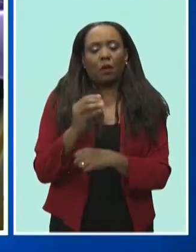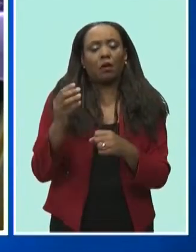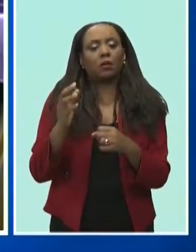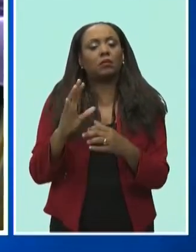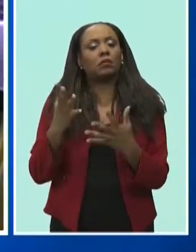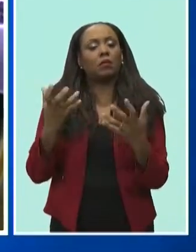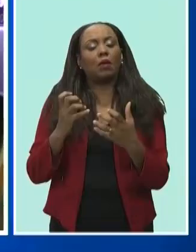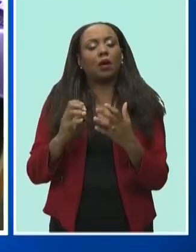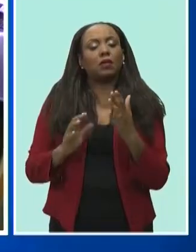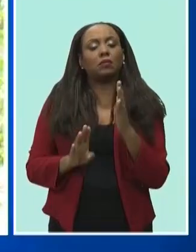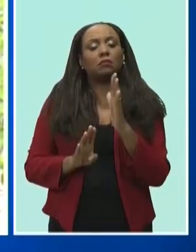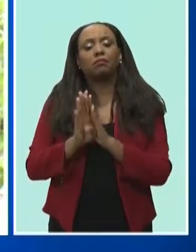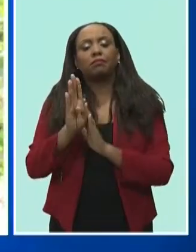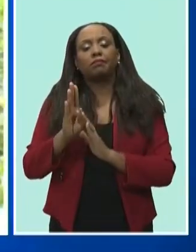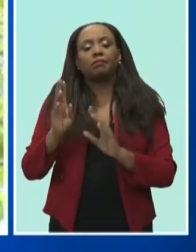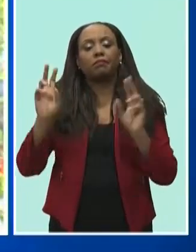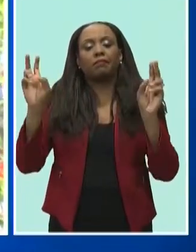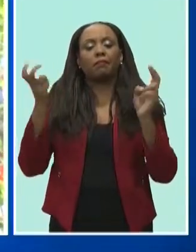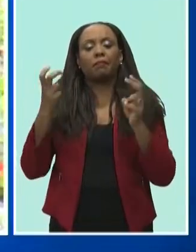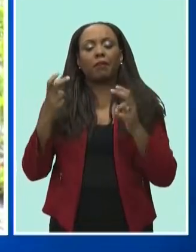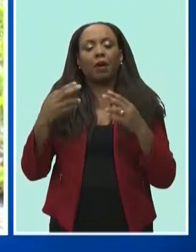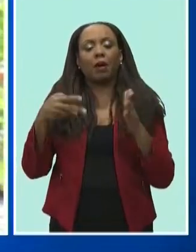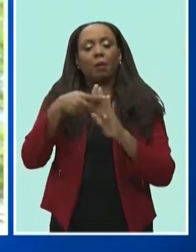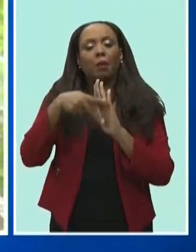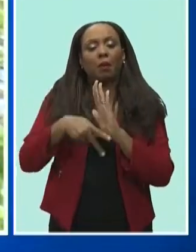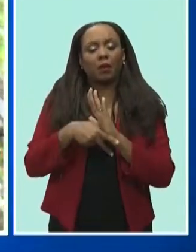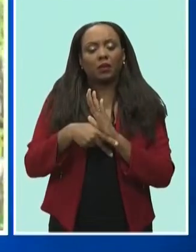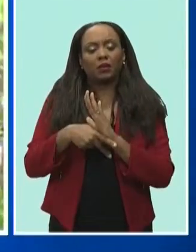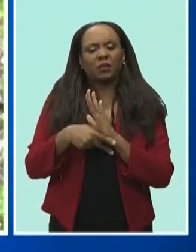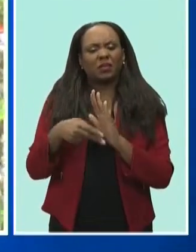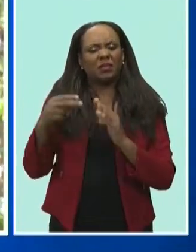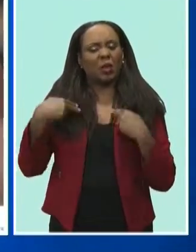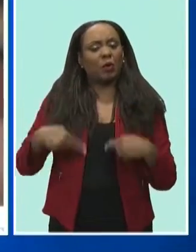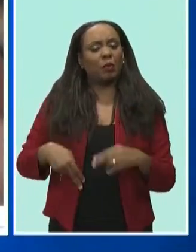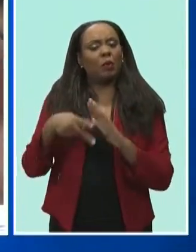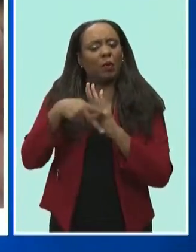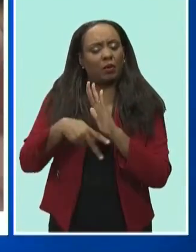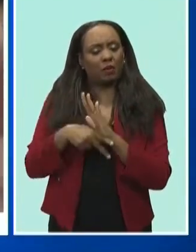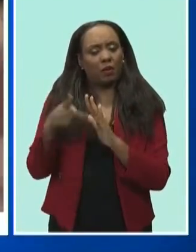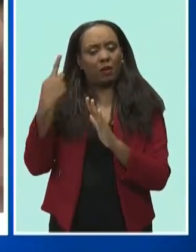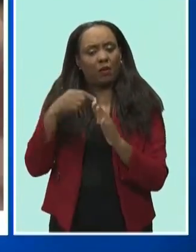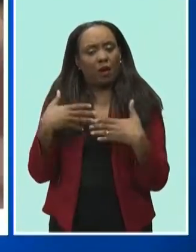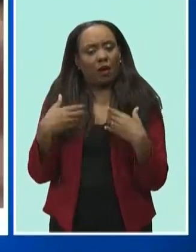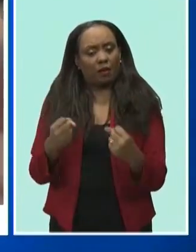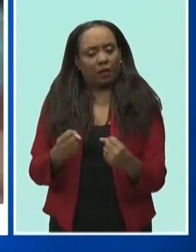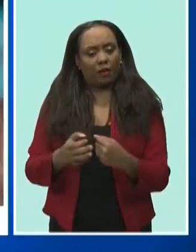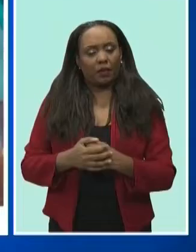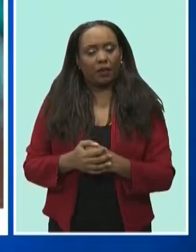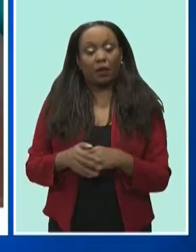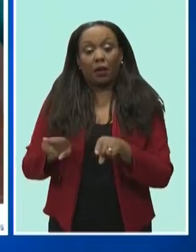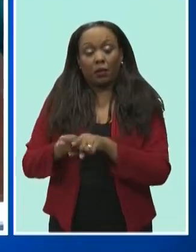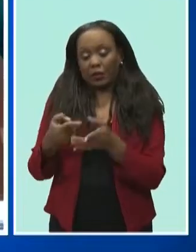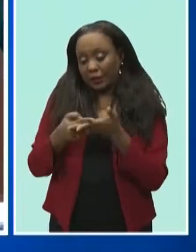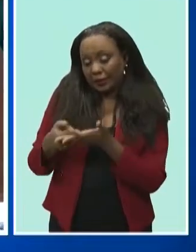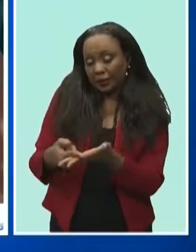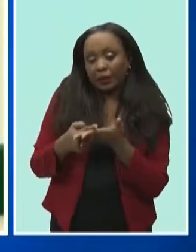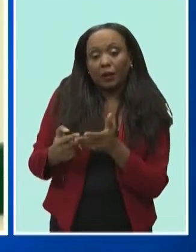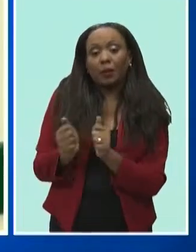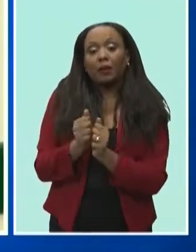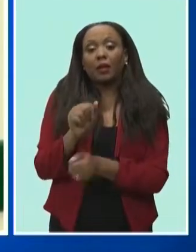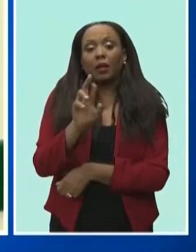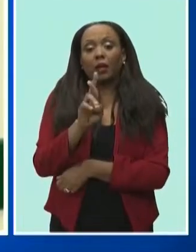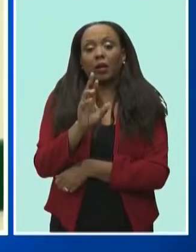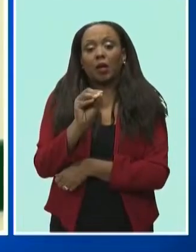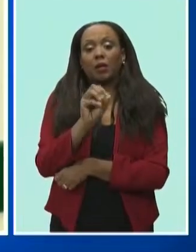human resources for health policy and action plan. Discussions are also being held with Ross University School of Medicine